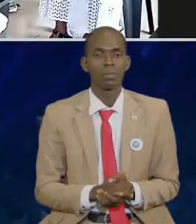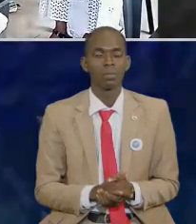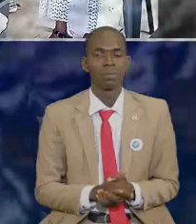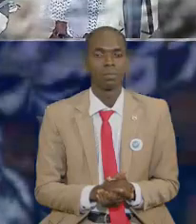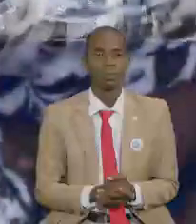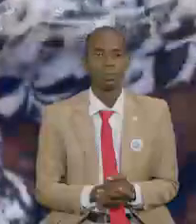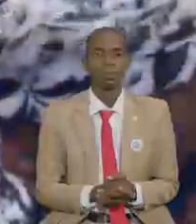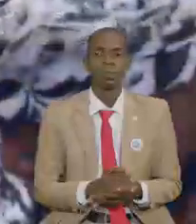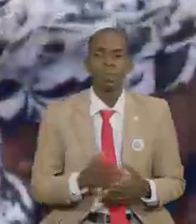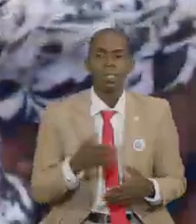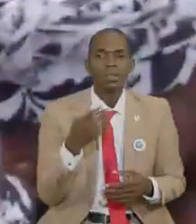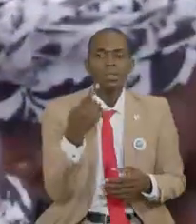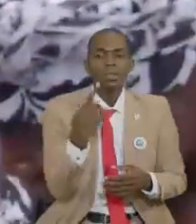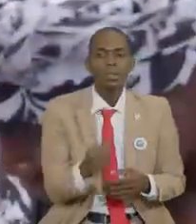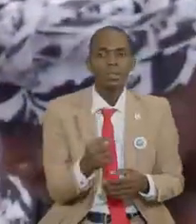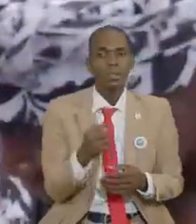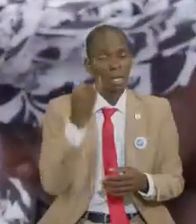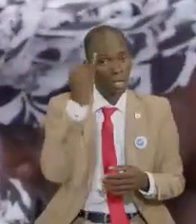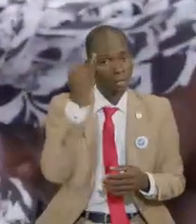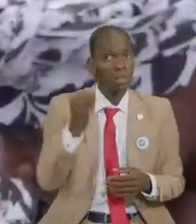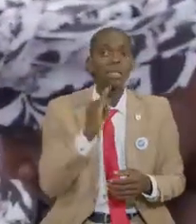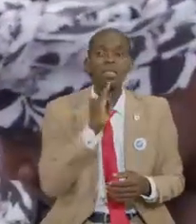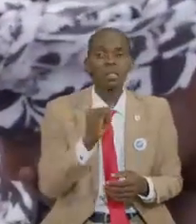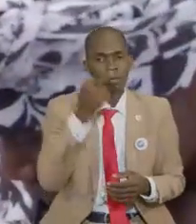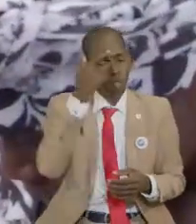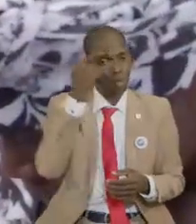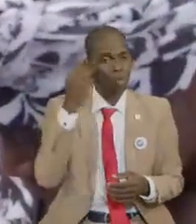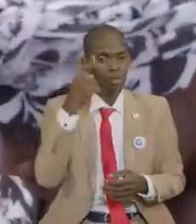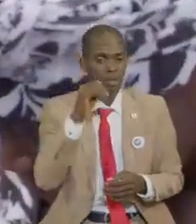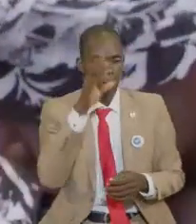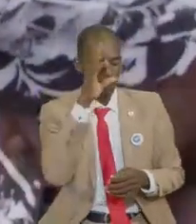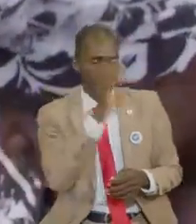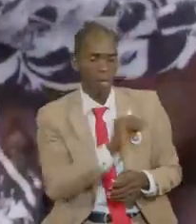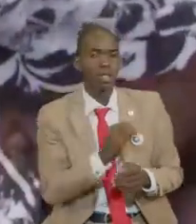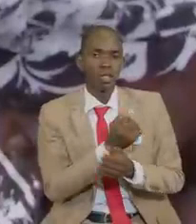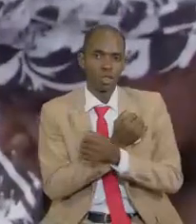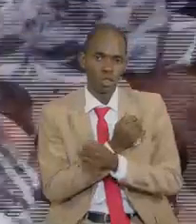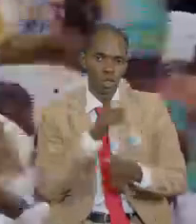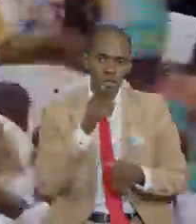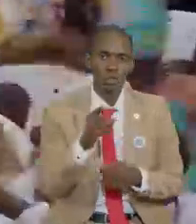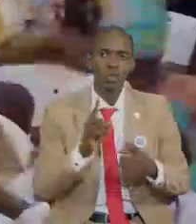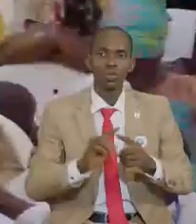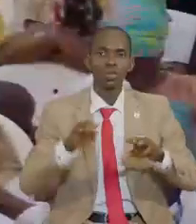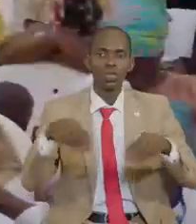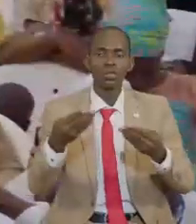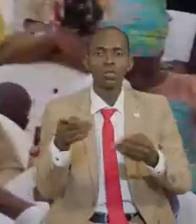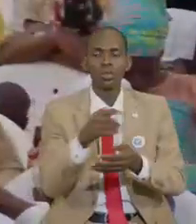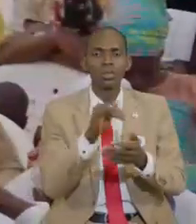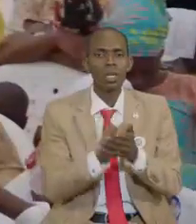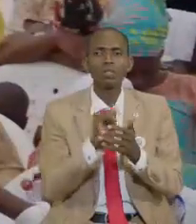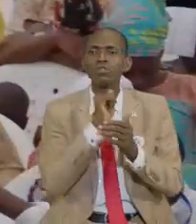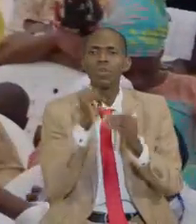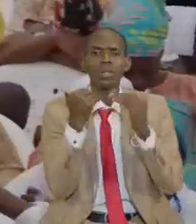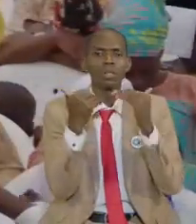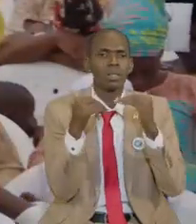The assumption is because he loves you to give you that unlimited way, unlimited